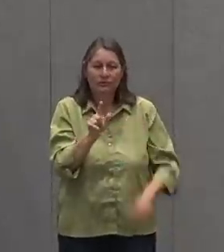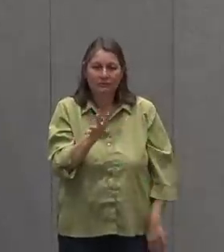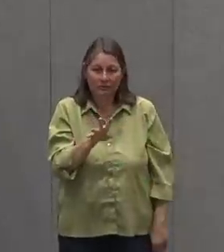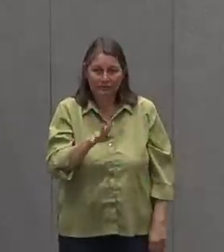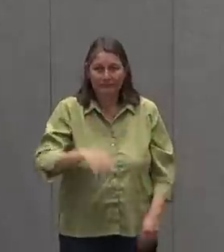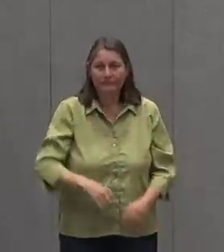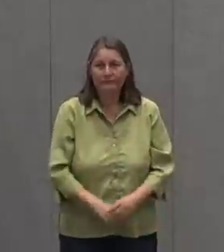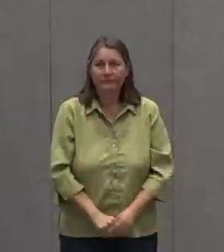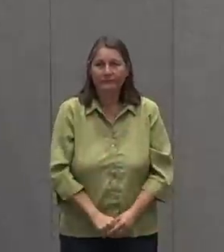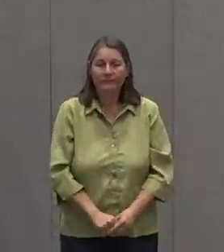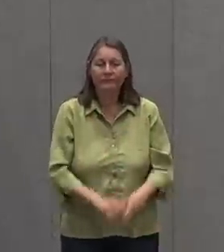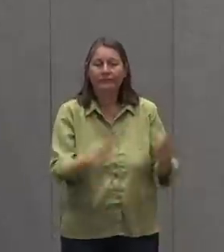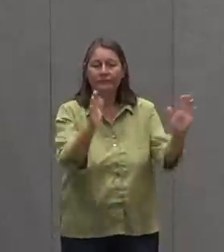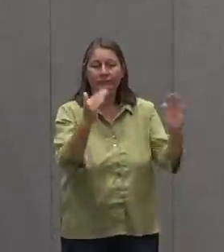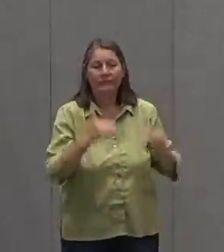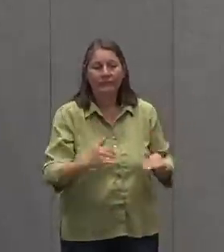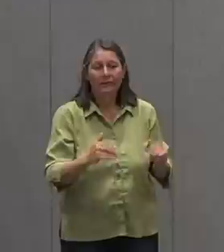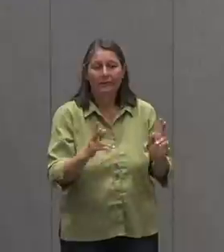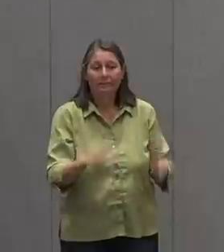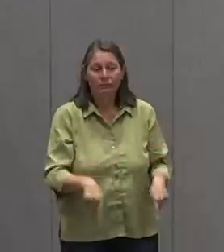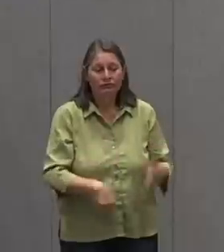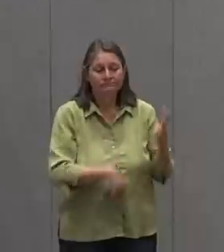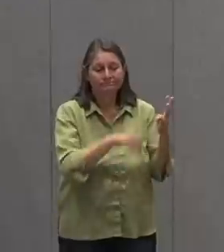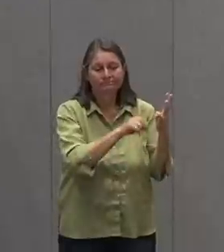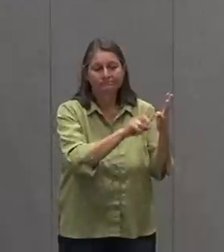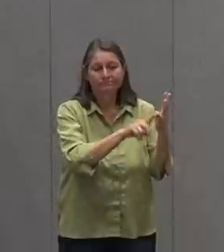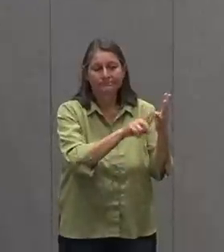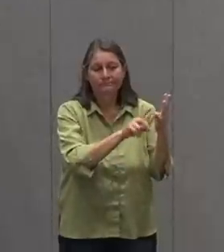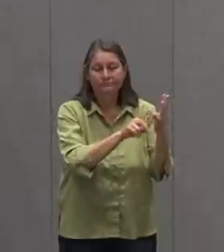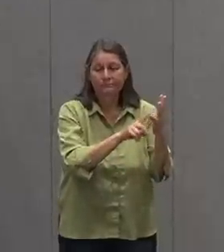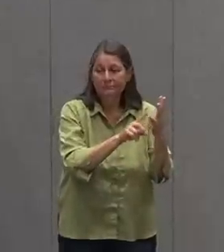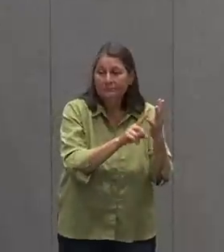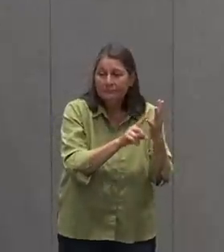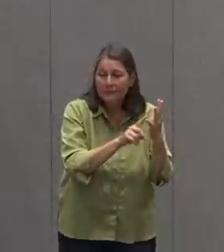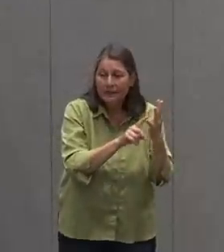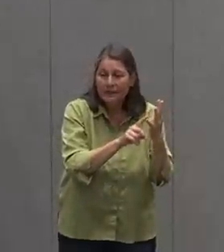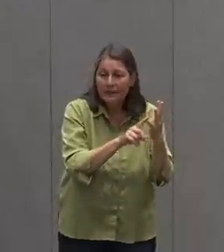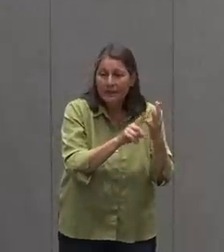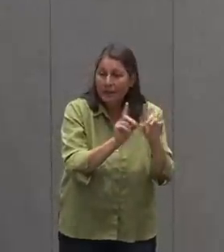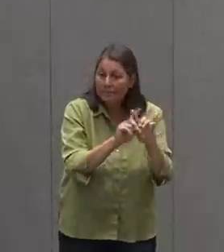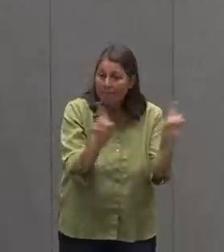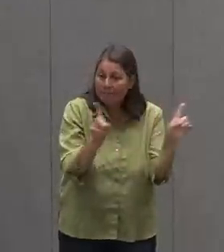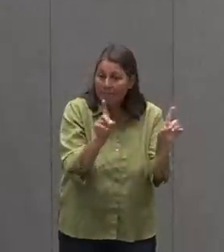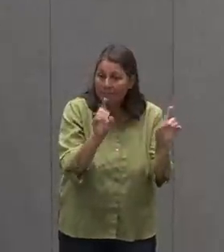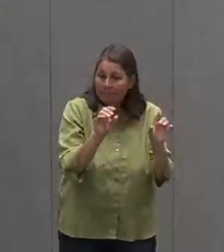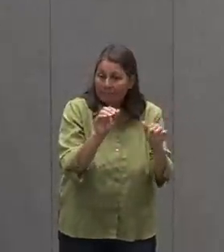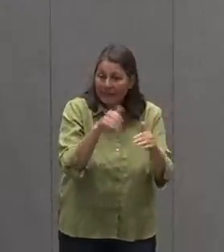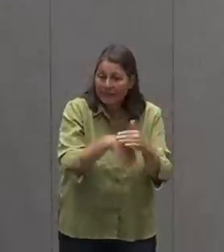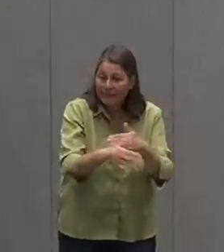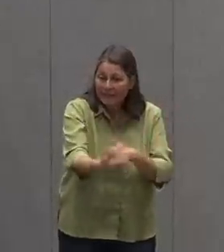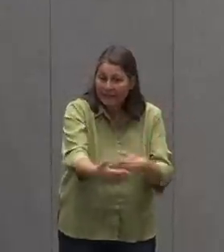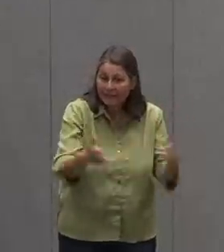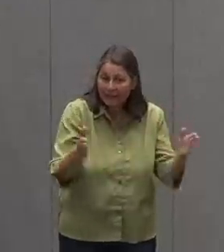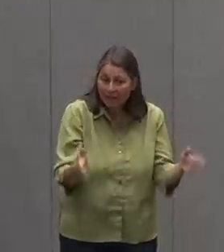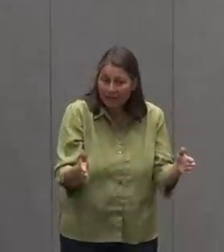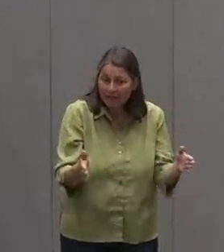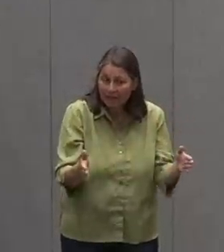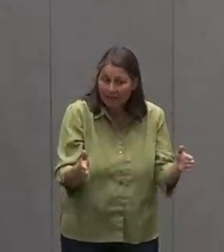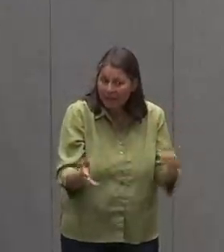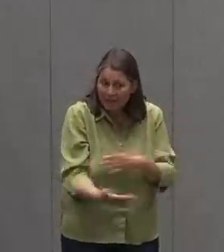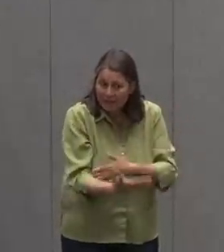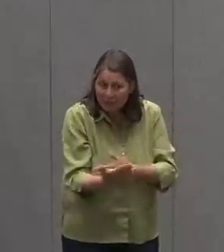Witness four said, but weren't they in their terrariums at some point in the